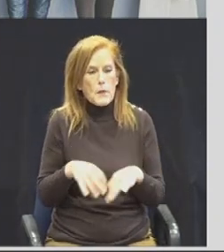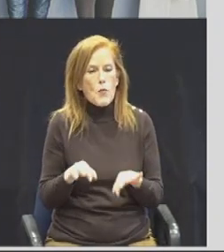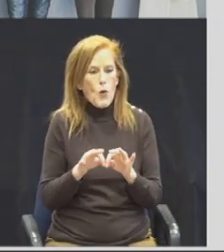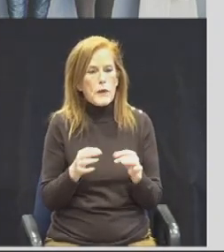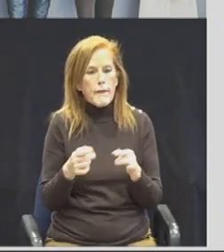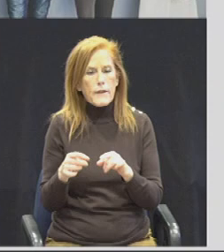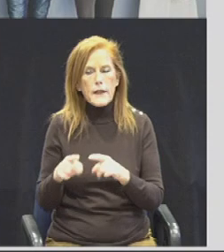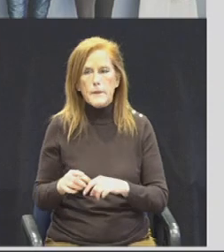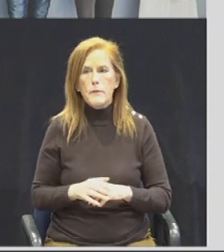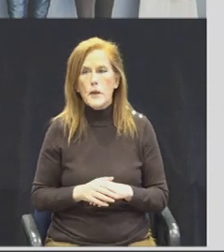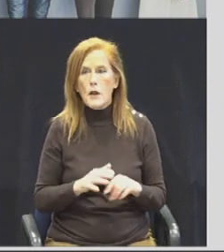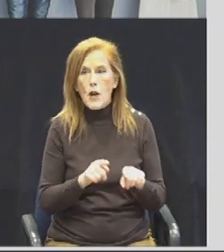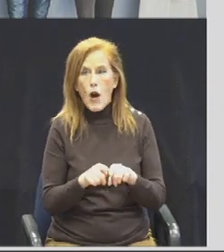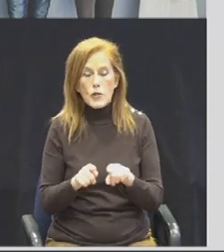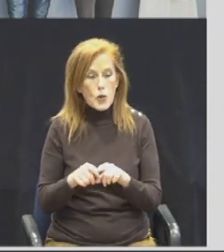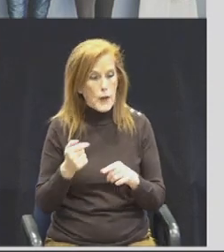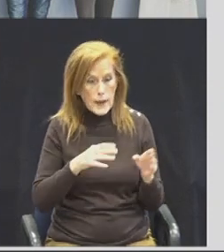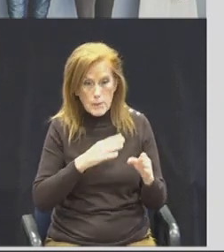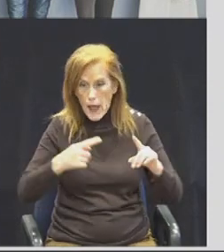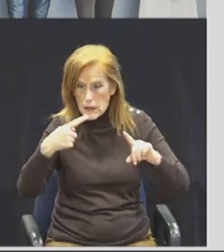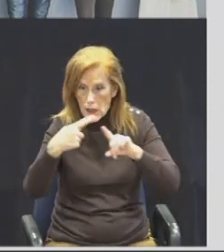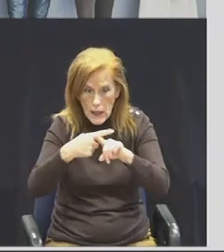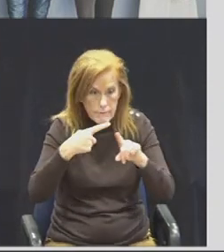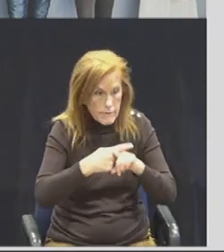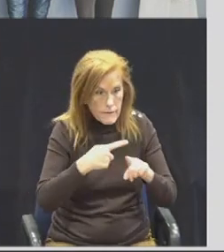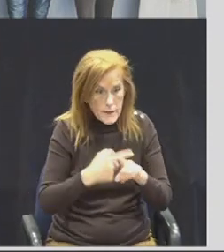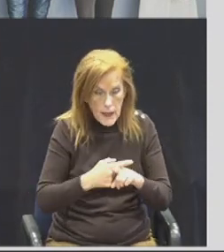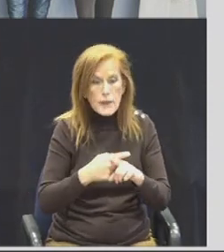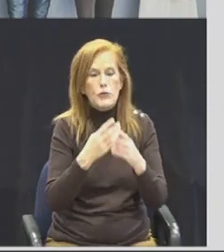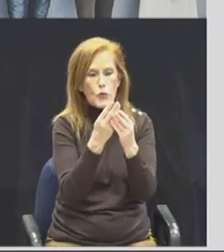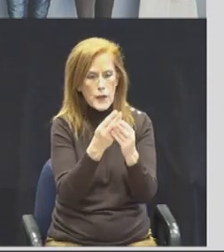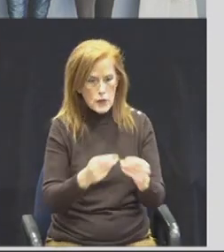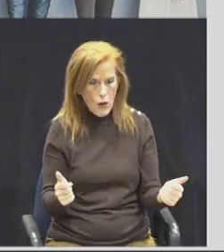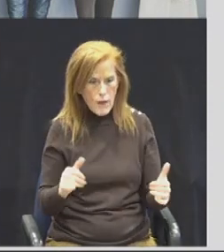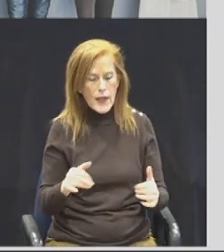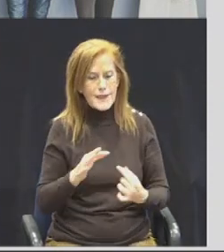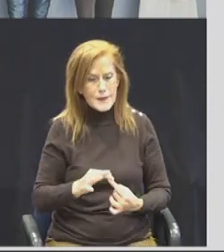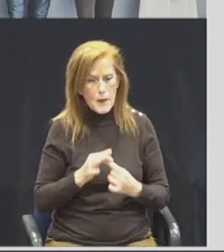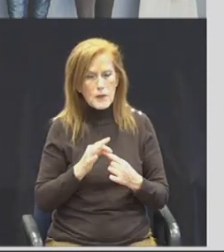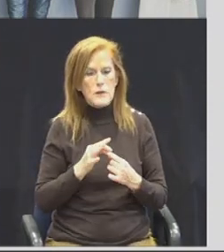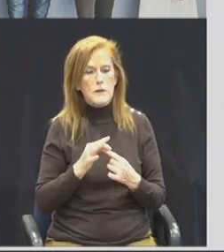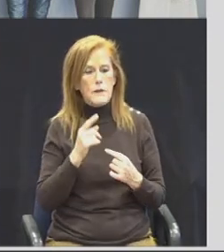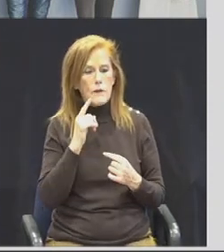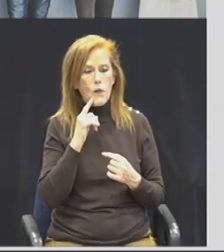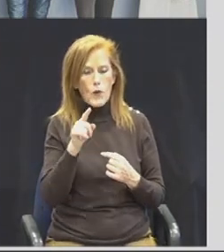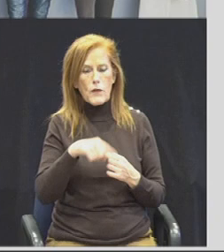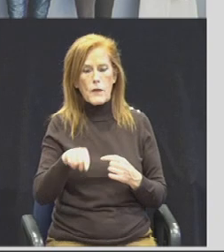Like I said, de-conflicting plans, in this case for serving special populations.